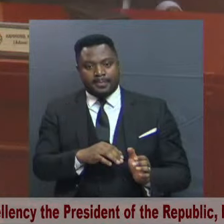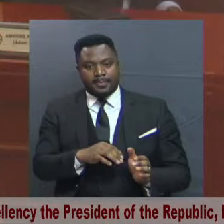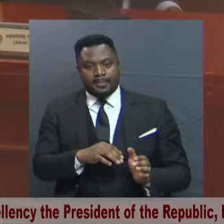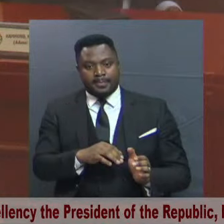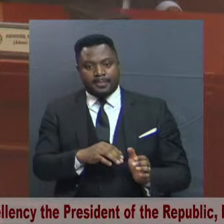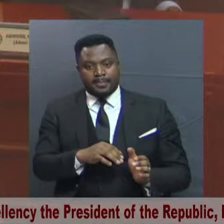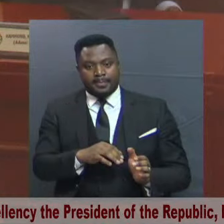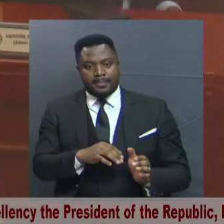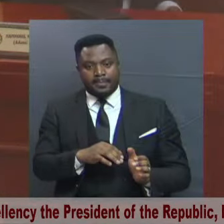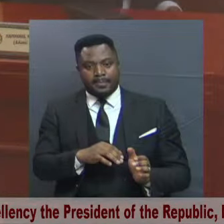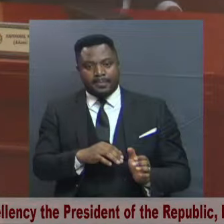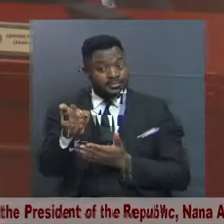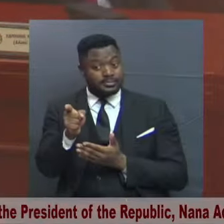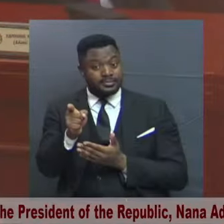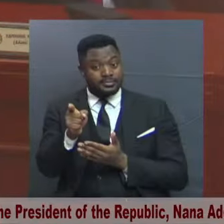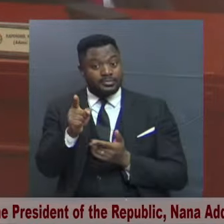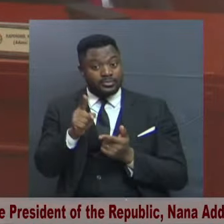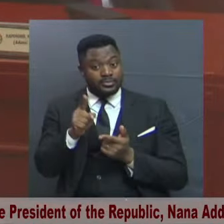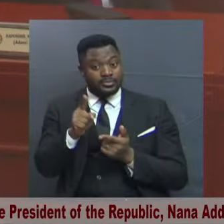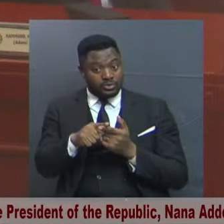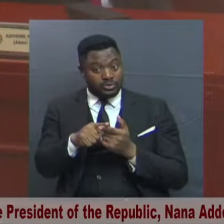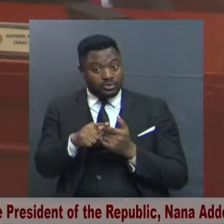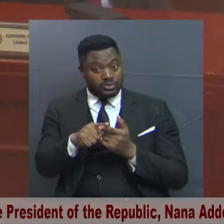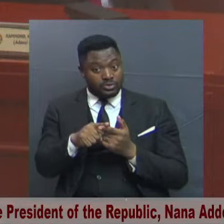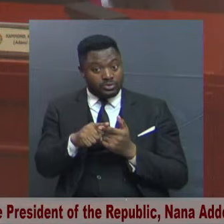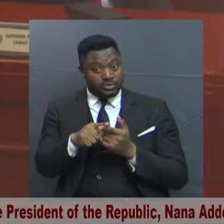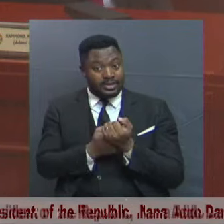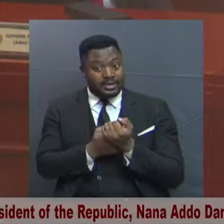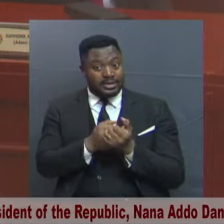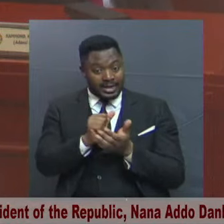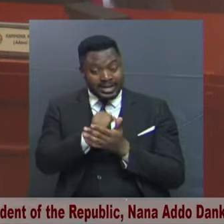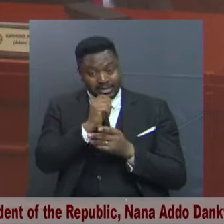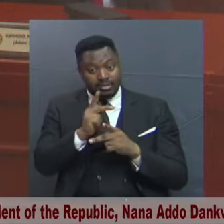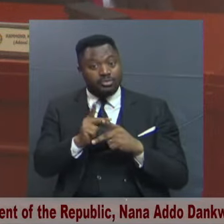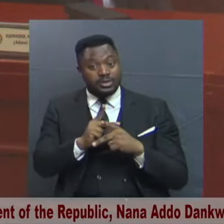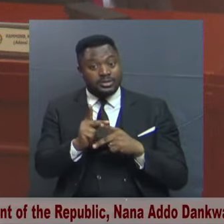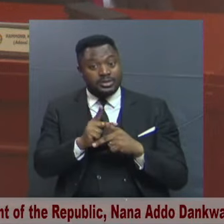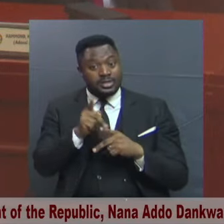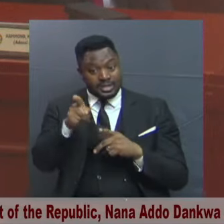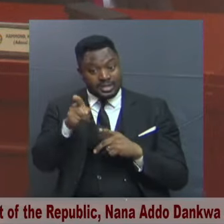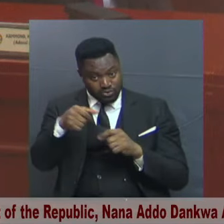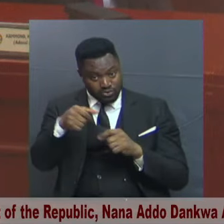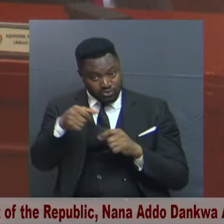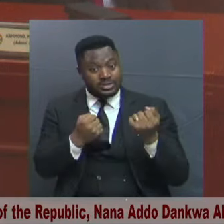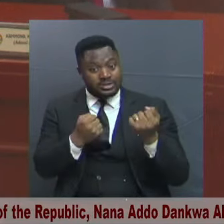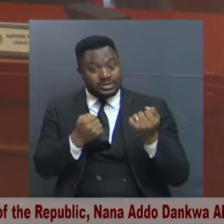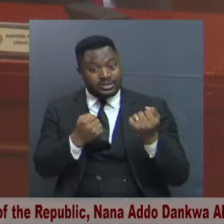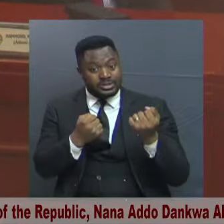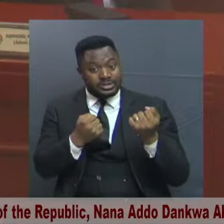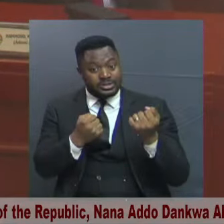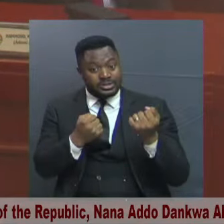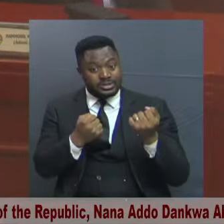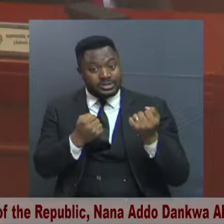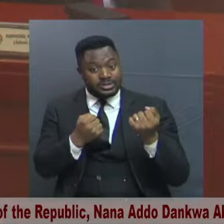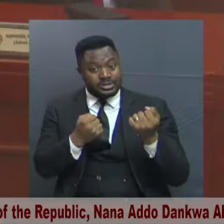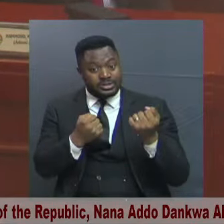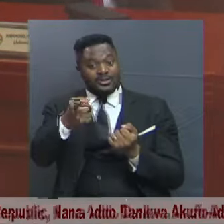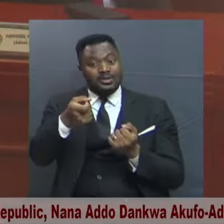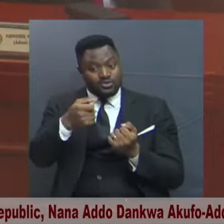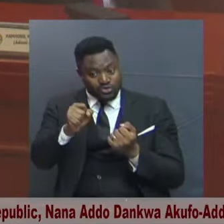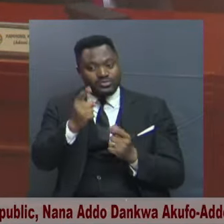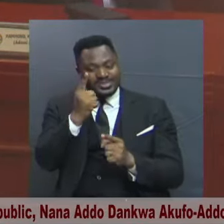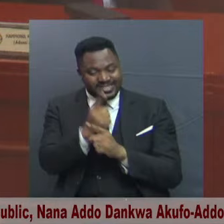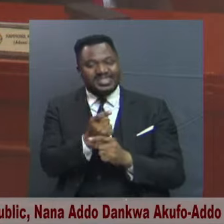Ed my colleague to second the motion that is a practice he should second he should